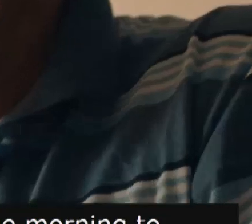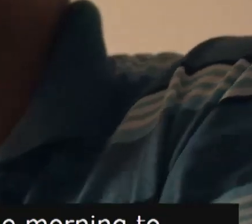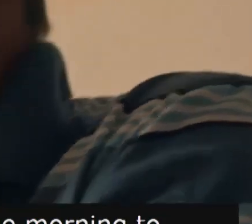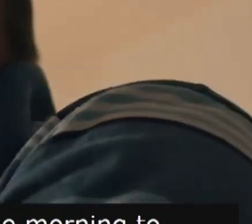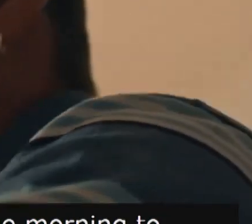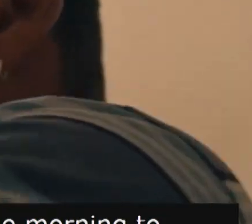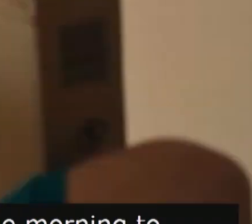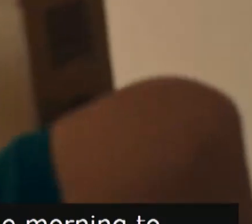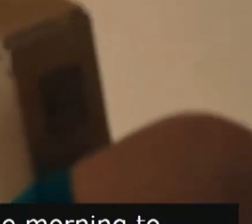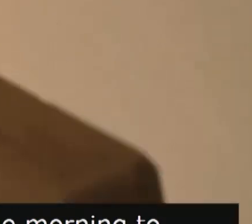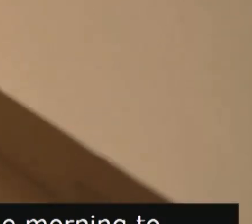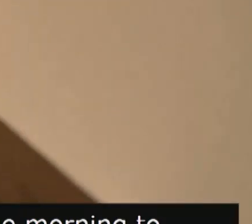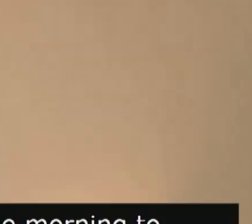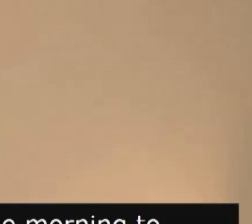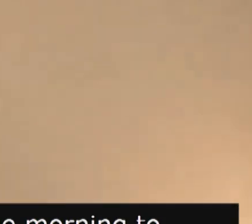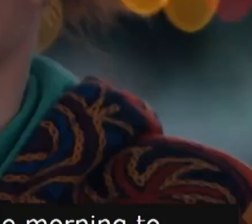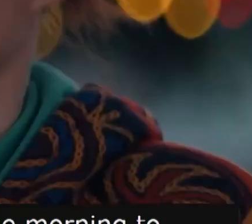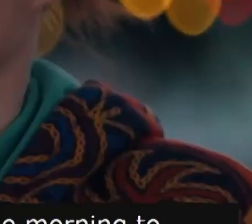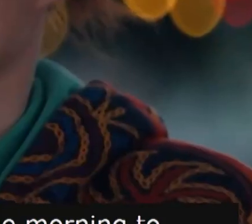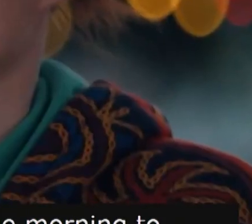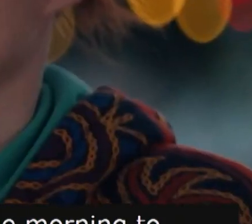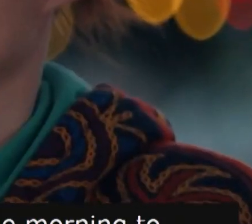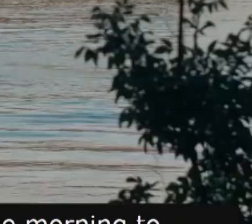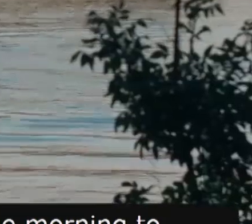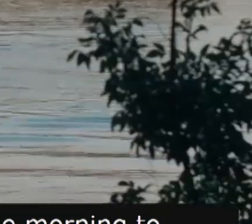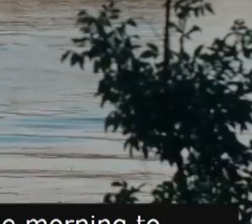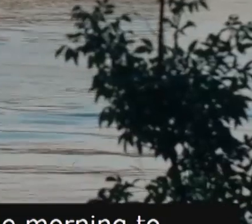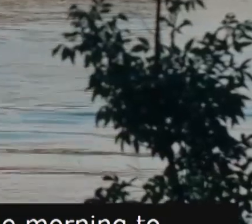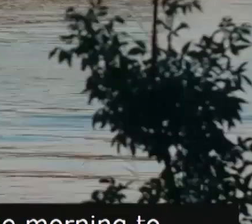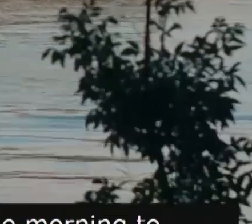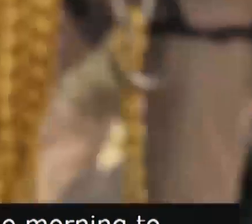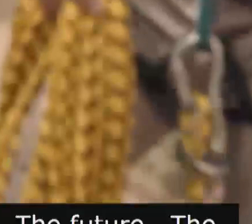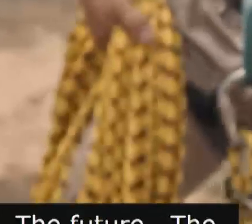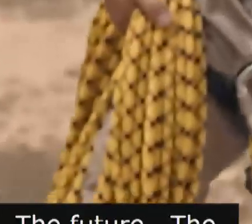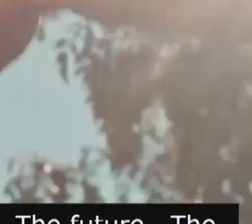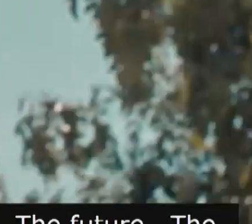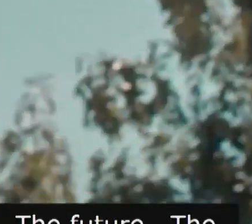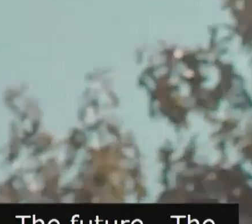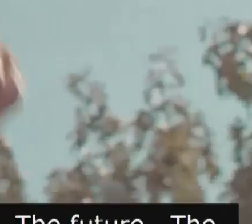The future can be as simple as having an independent life.